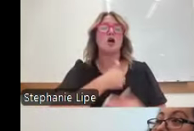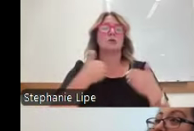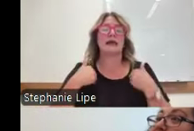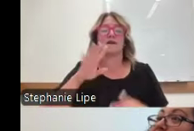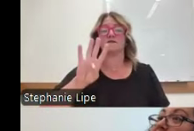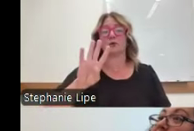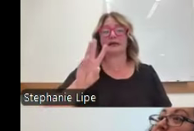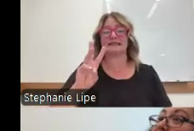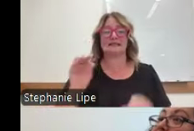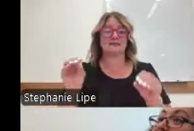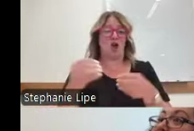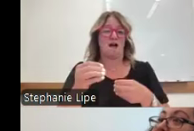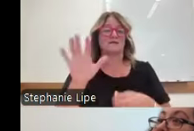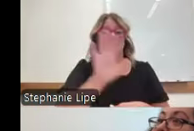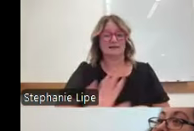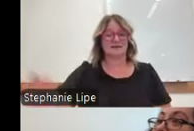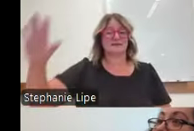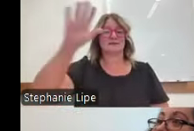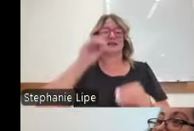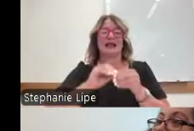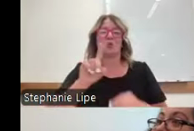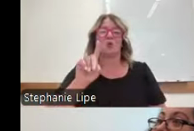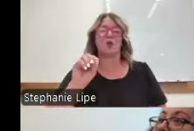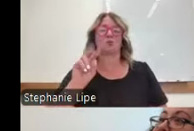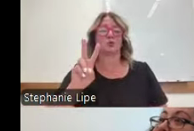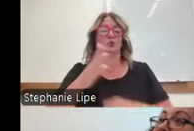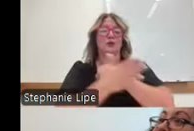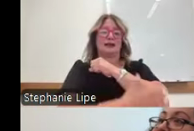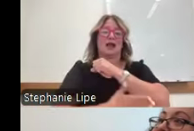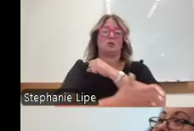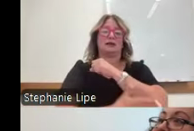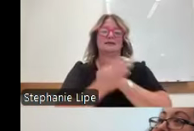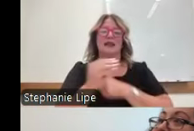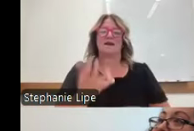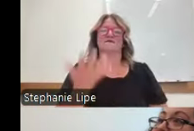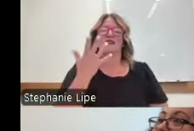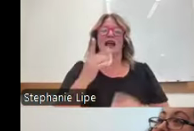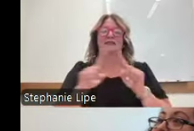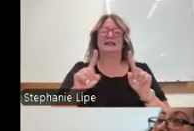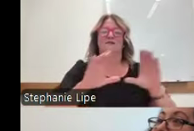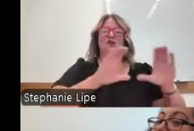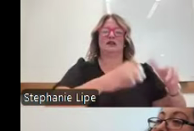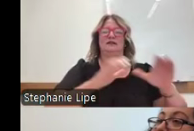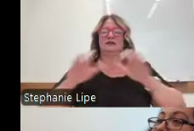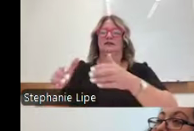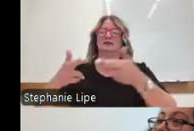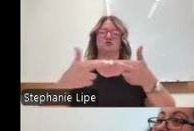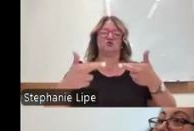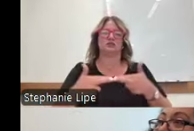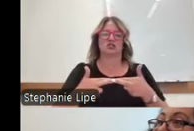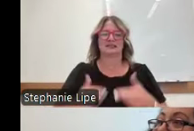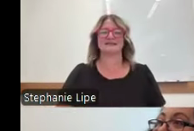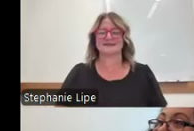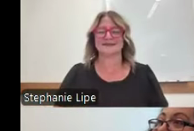dhs.drs@illinois.gov. We currently have 46 offices, and it's in 102 different counties. We have 5